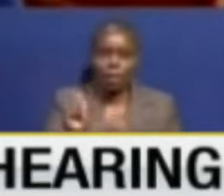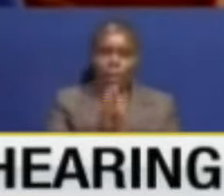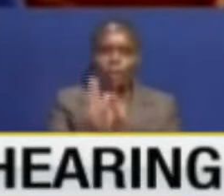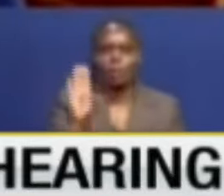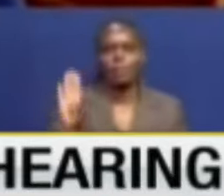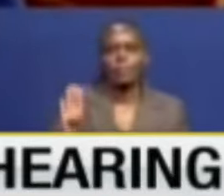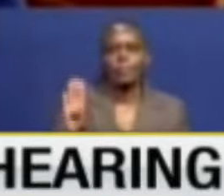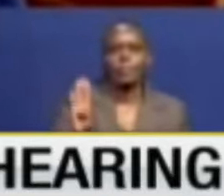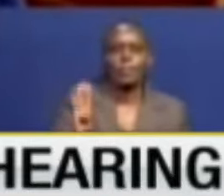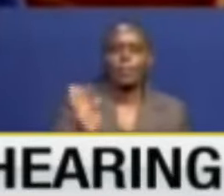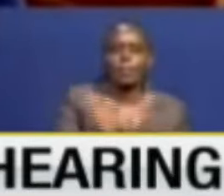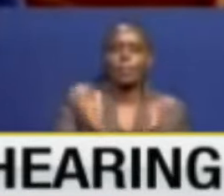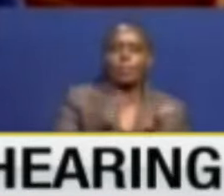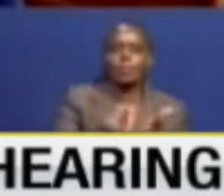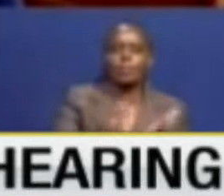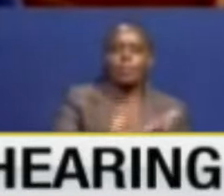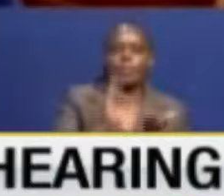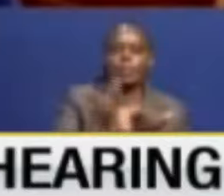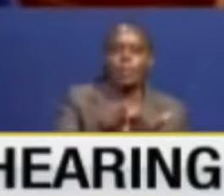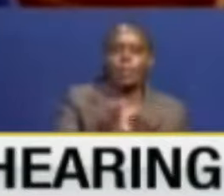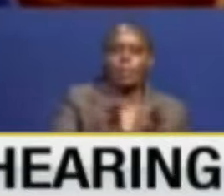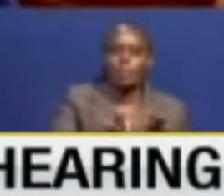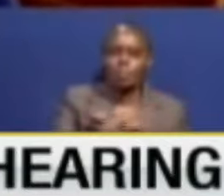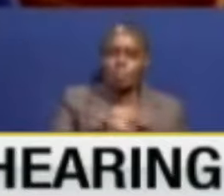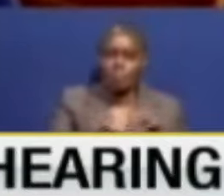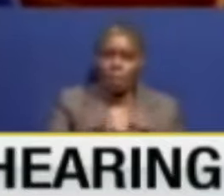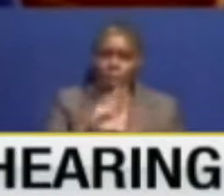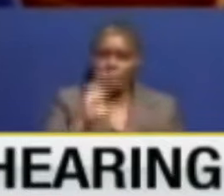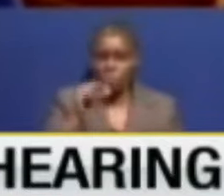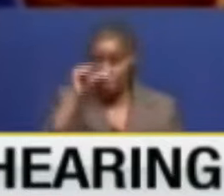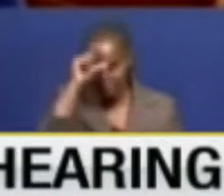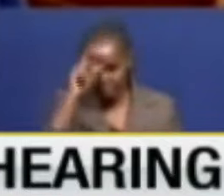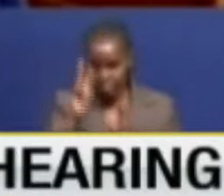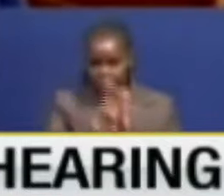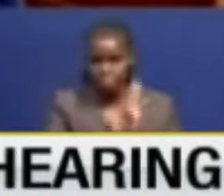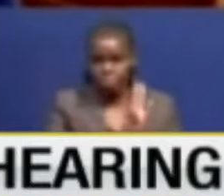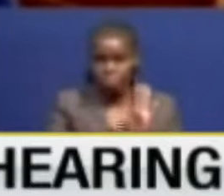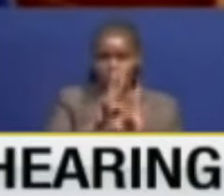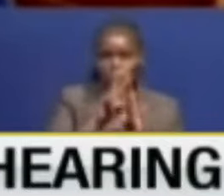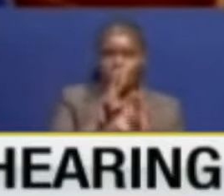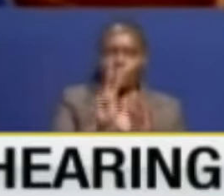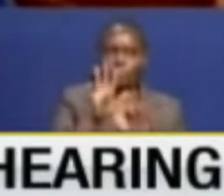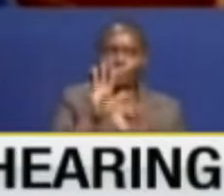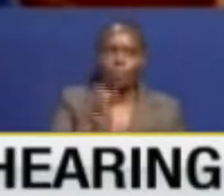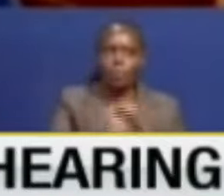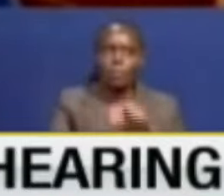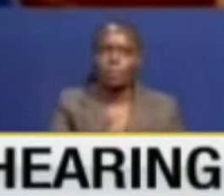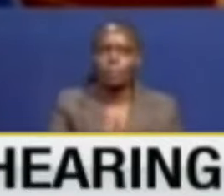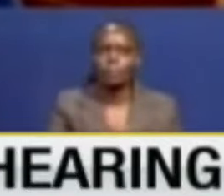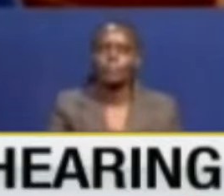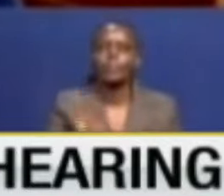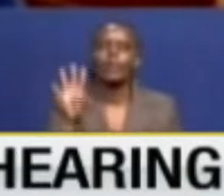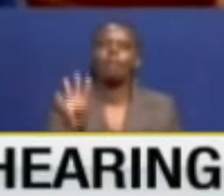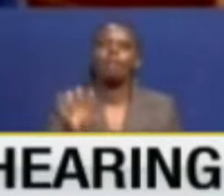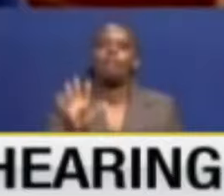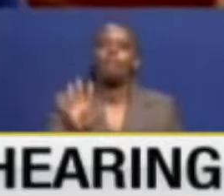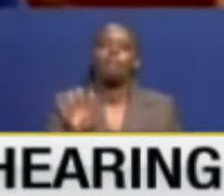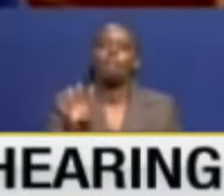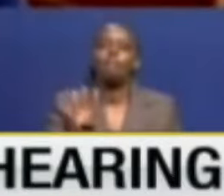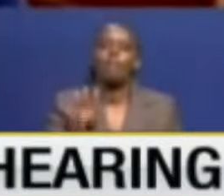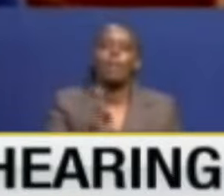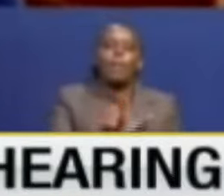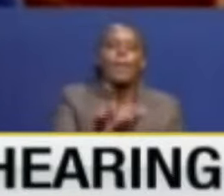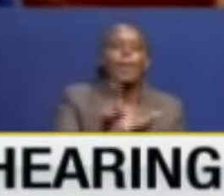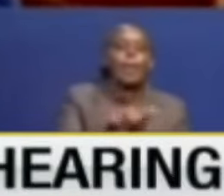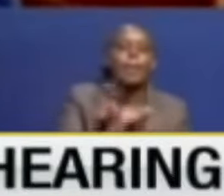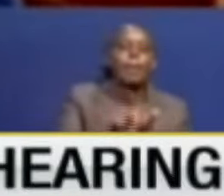(b) of the Public Finance Management County Government's Regulations 2015. And 4,